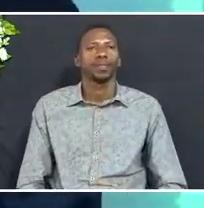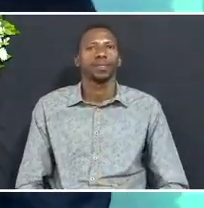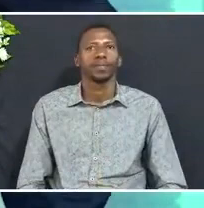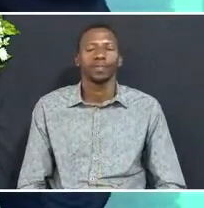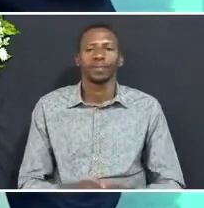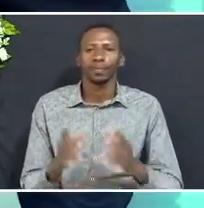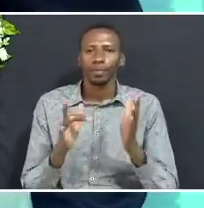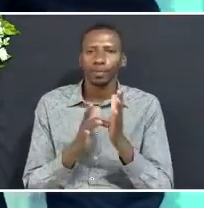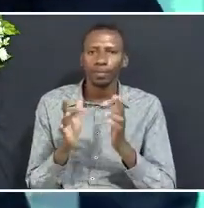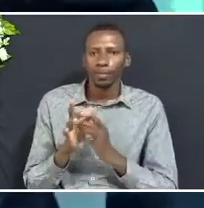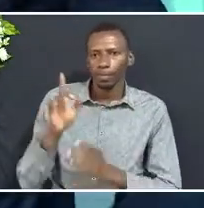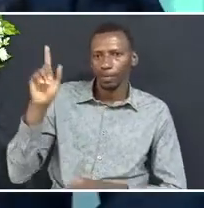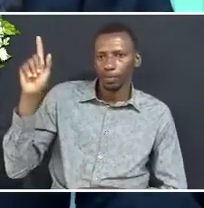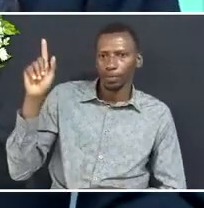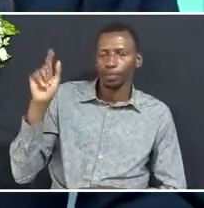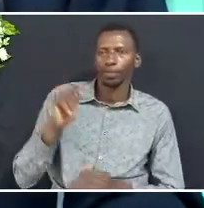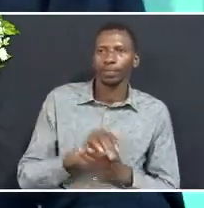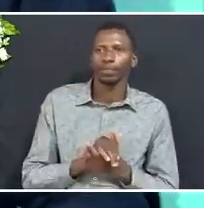Jesus